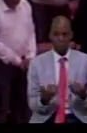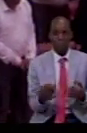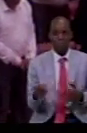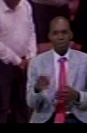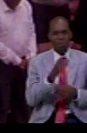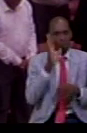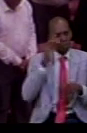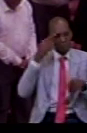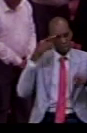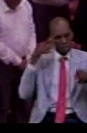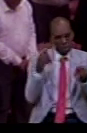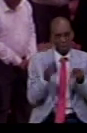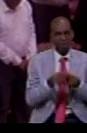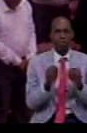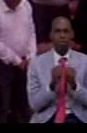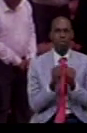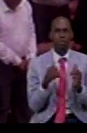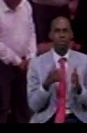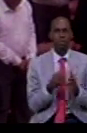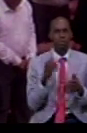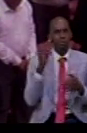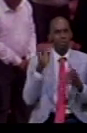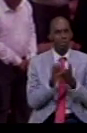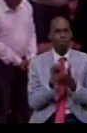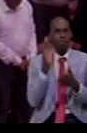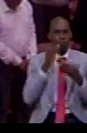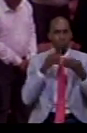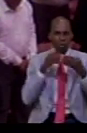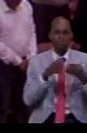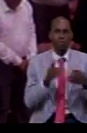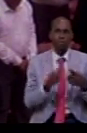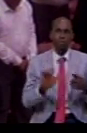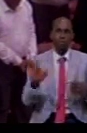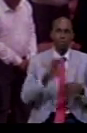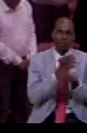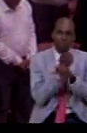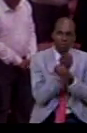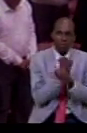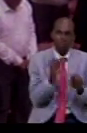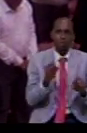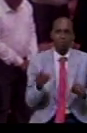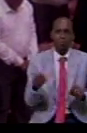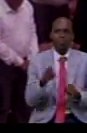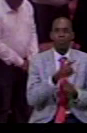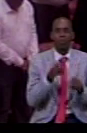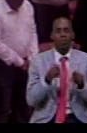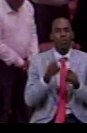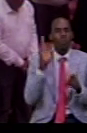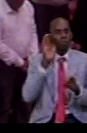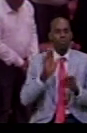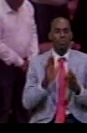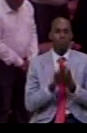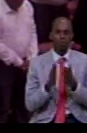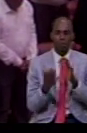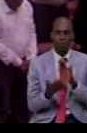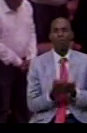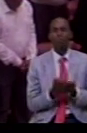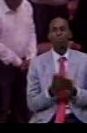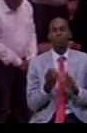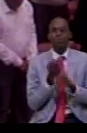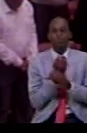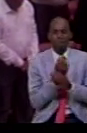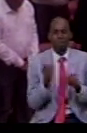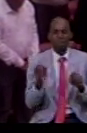their deliverance, for their salvation. And they will also become citizens in the kingdom. And then they will have the assurance of overcoming temptations at all